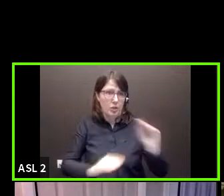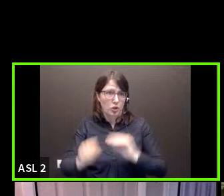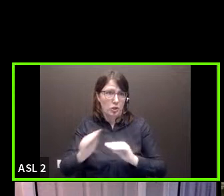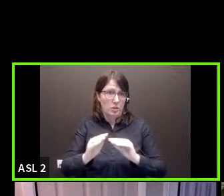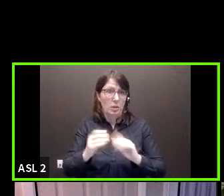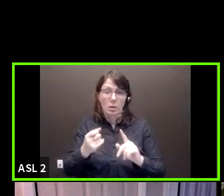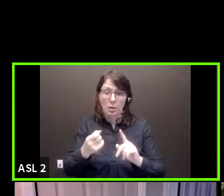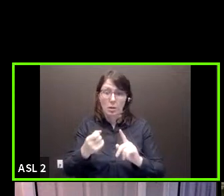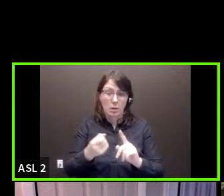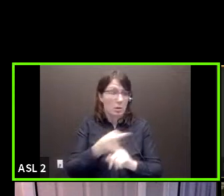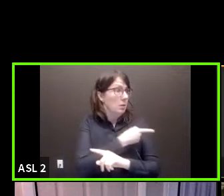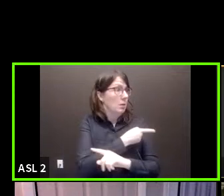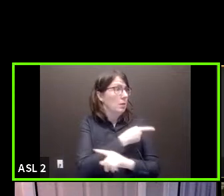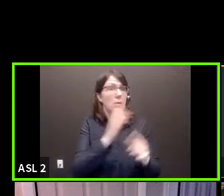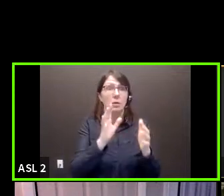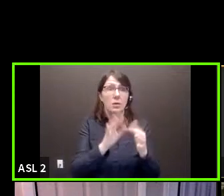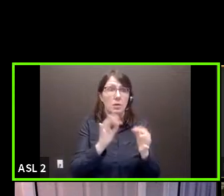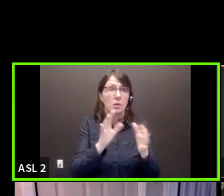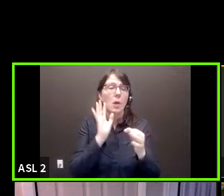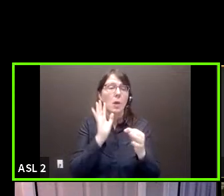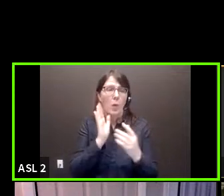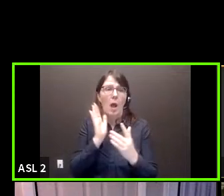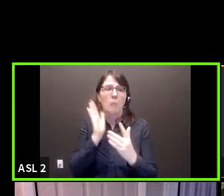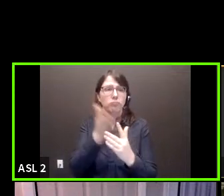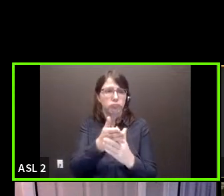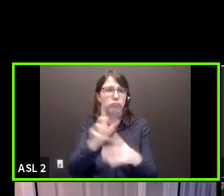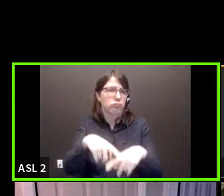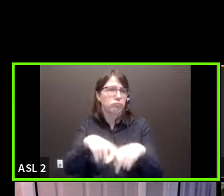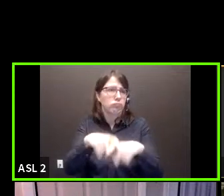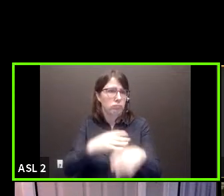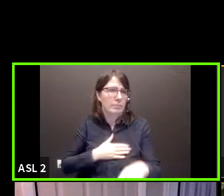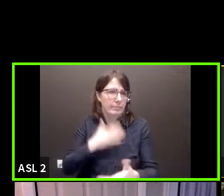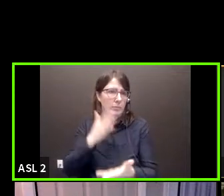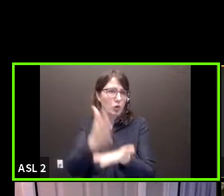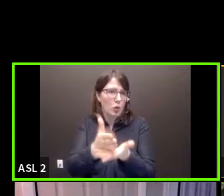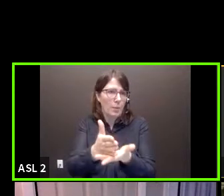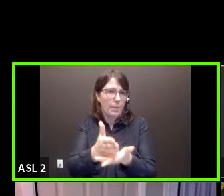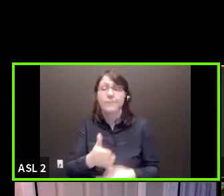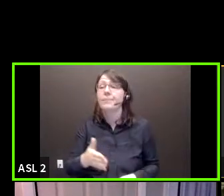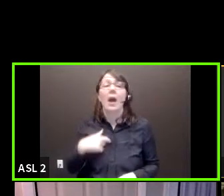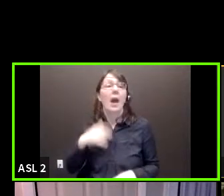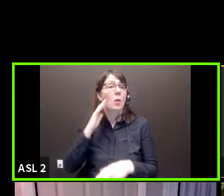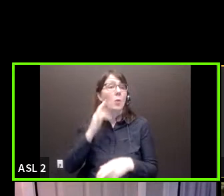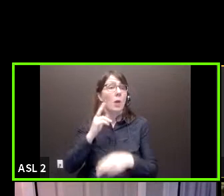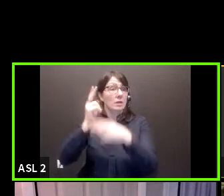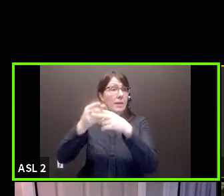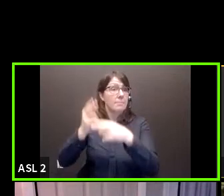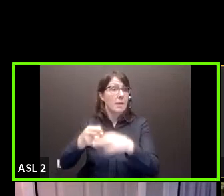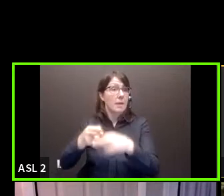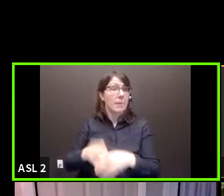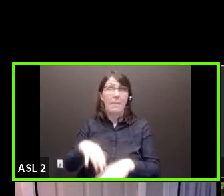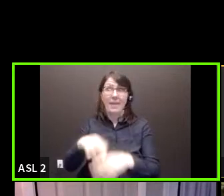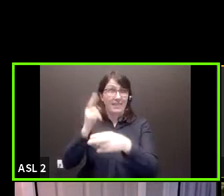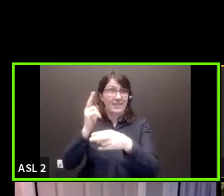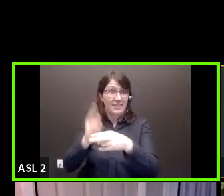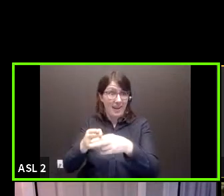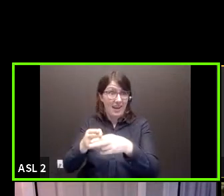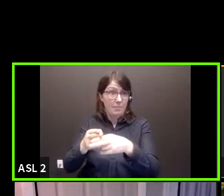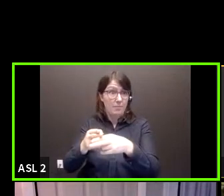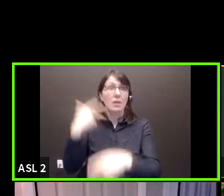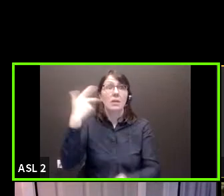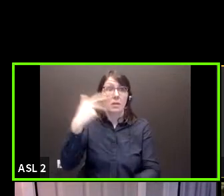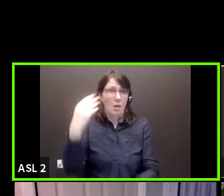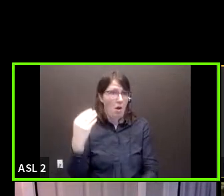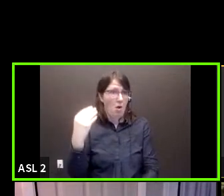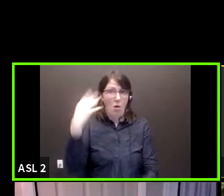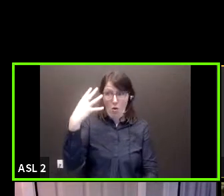have their delegation curtailed when i call your name you'll be able to turn on your mic and video each delegate has up to five minutes